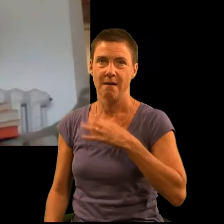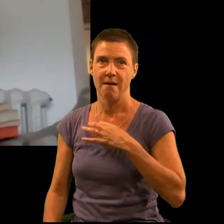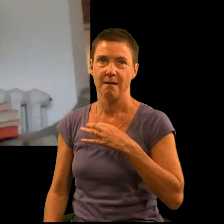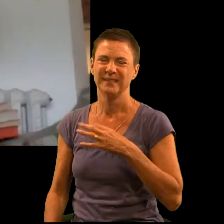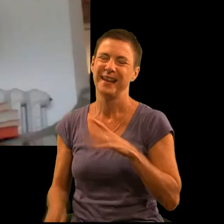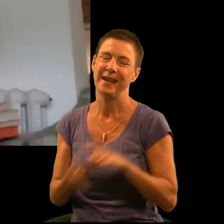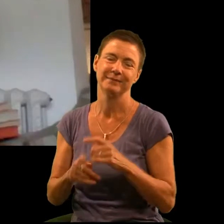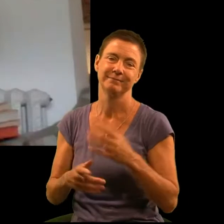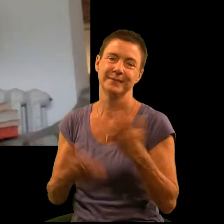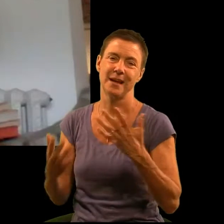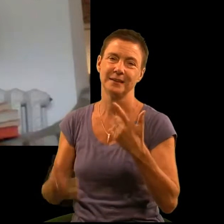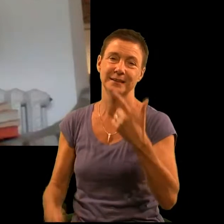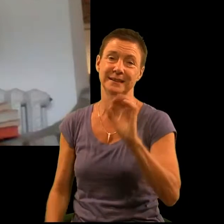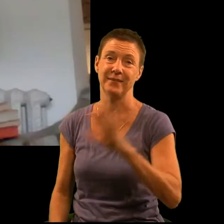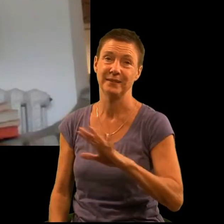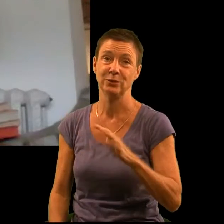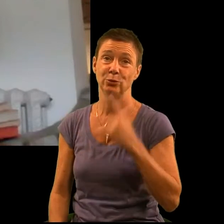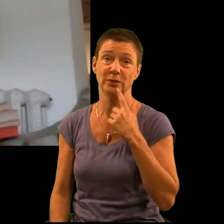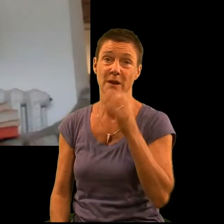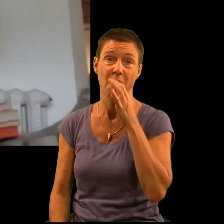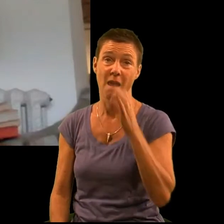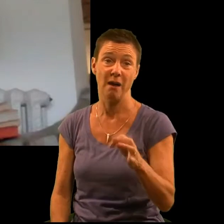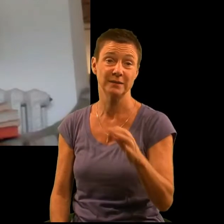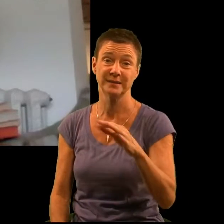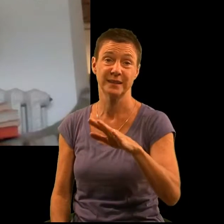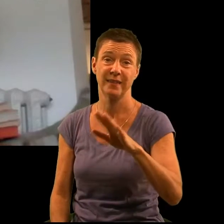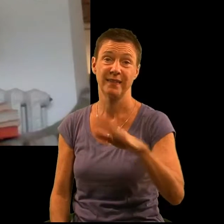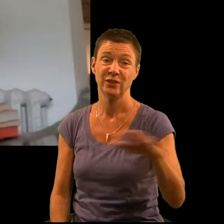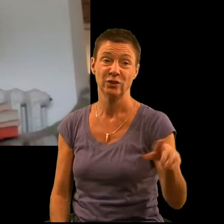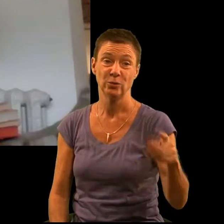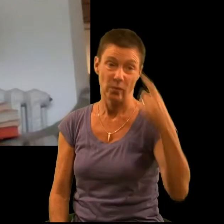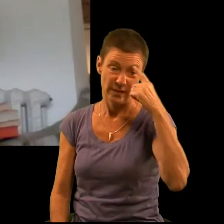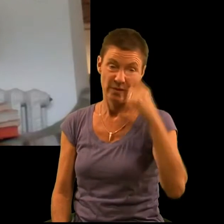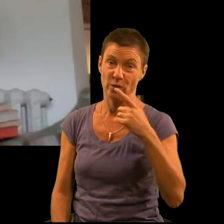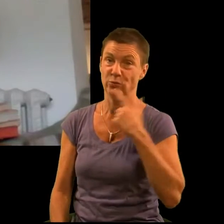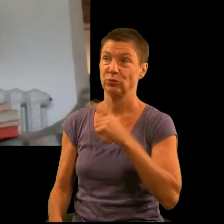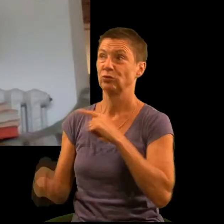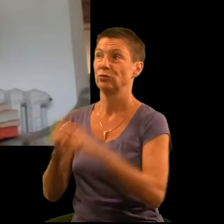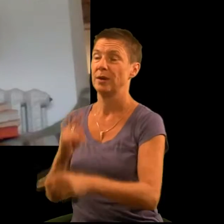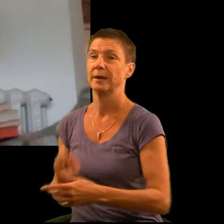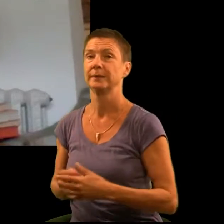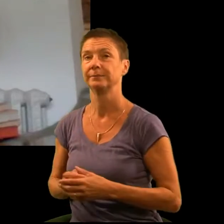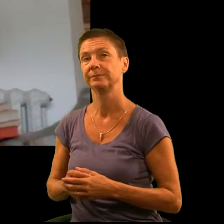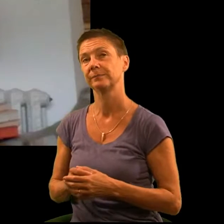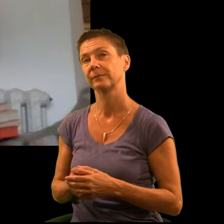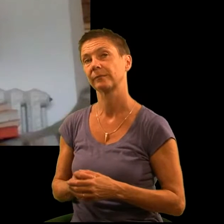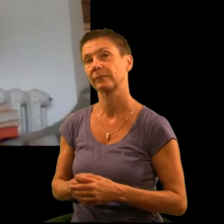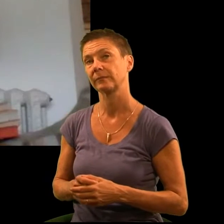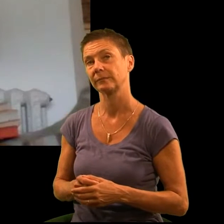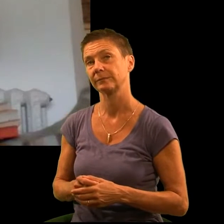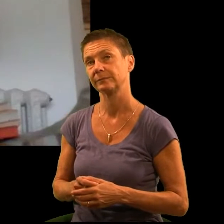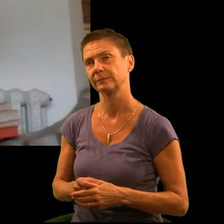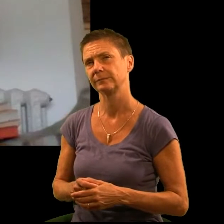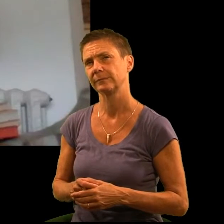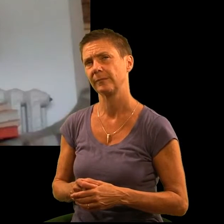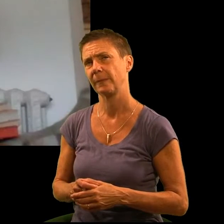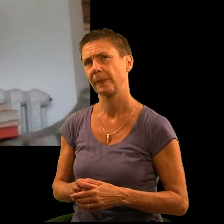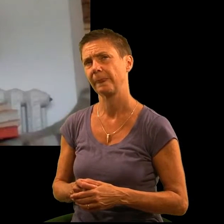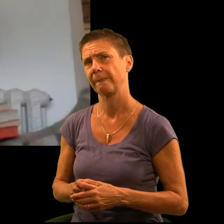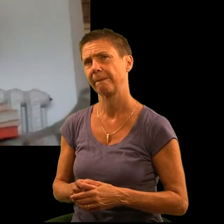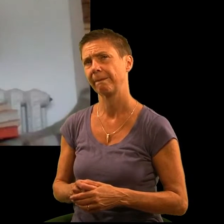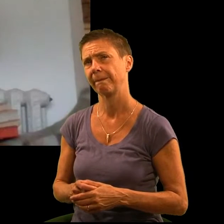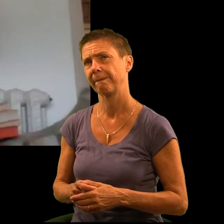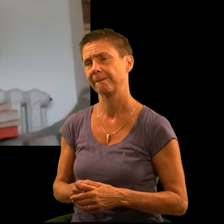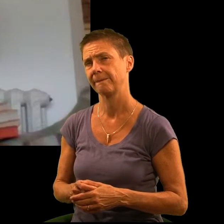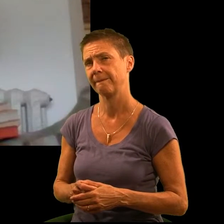in the 1970s. You didn't really ask the kids what they thought. You just took along. So I was taken out a lot. I mean, unlike